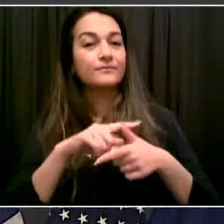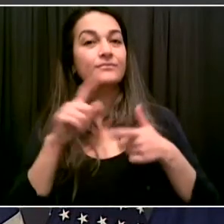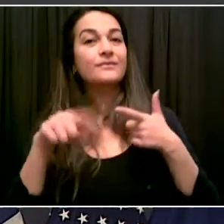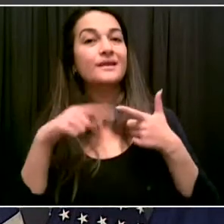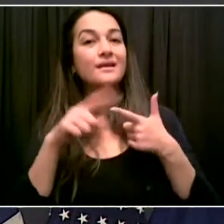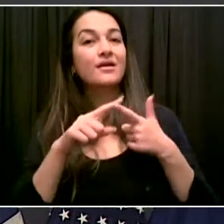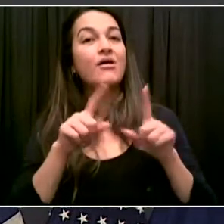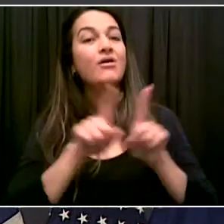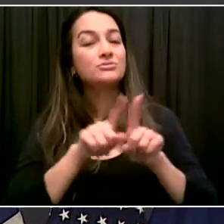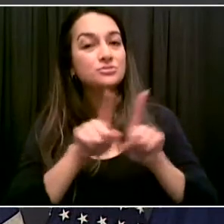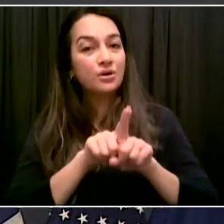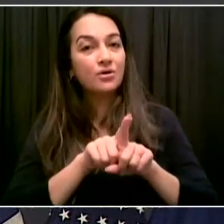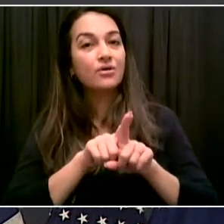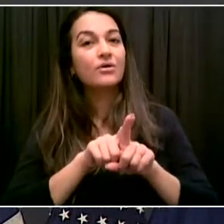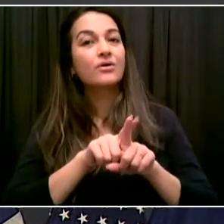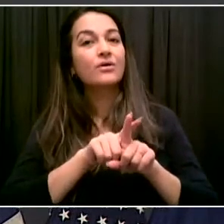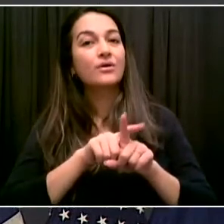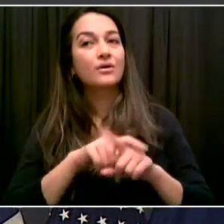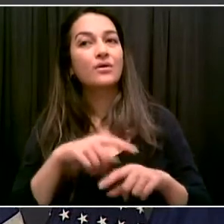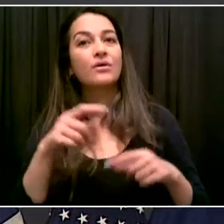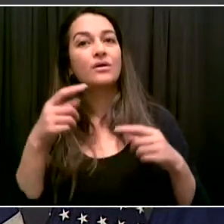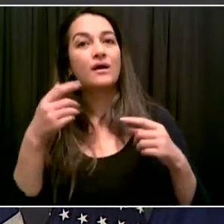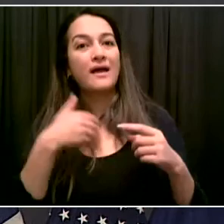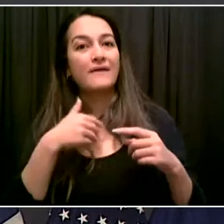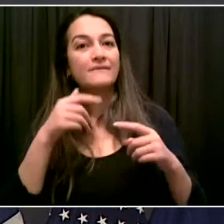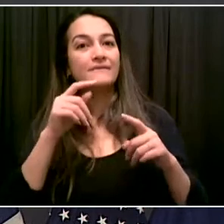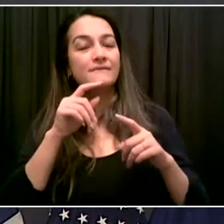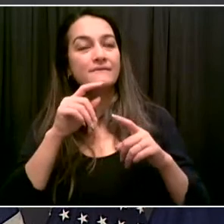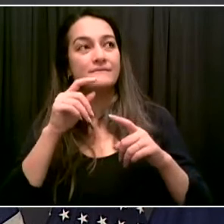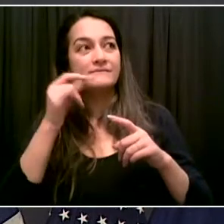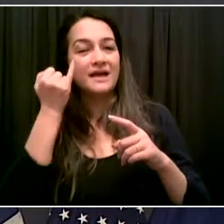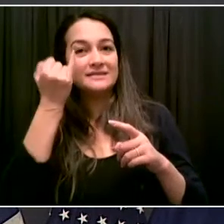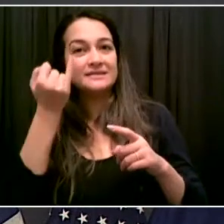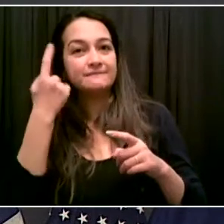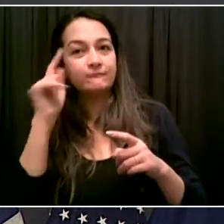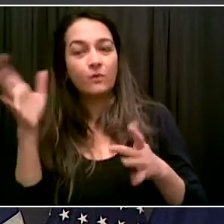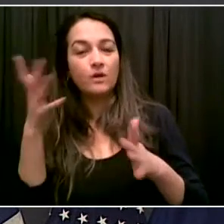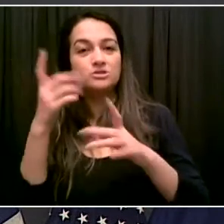not? Why are you waiting for the last year to